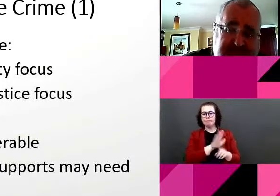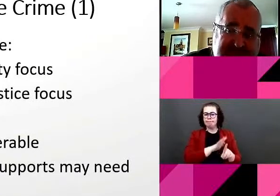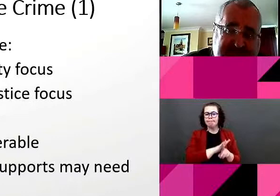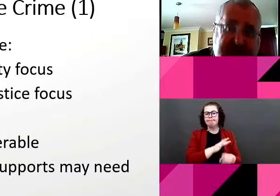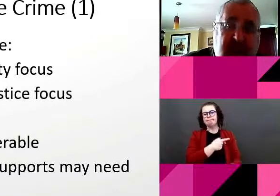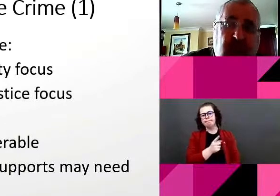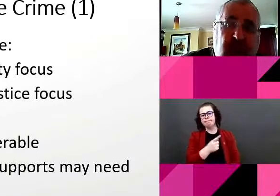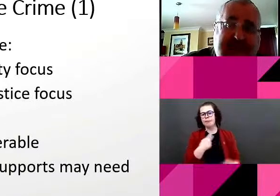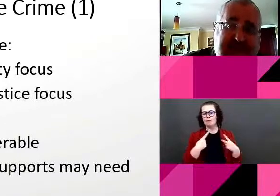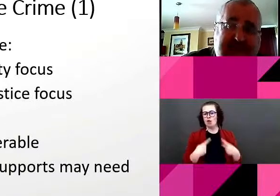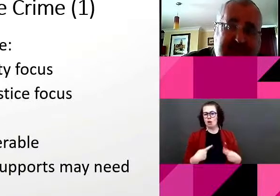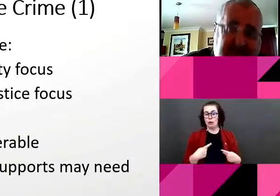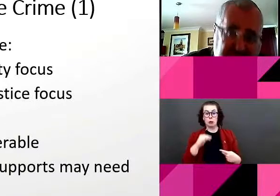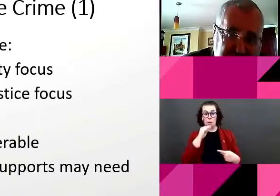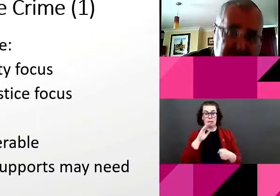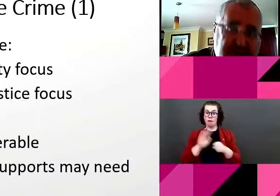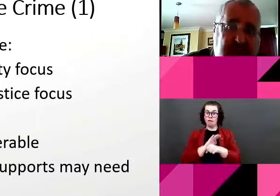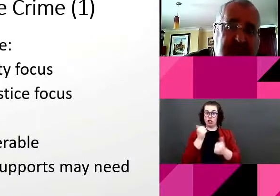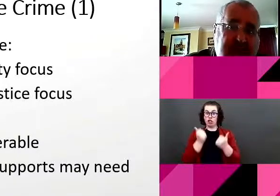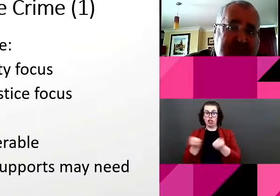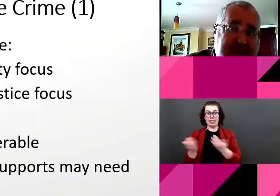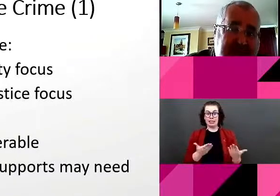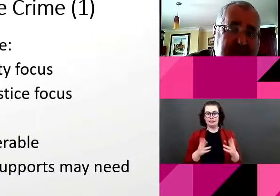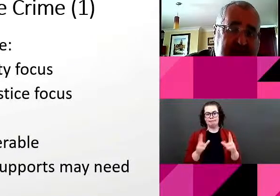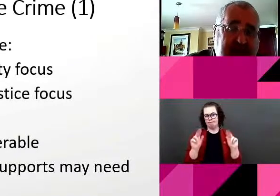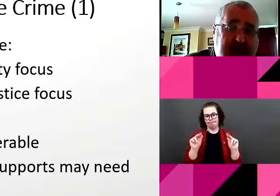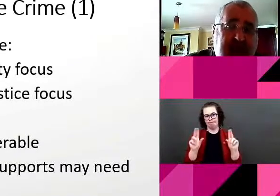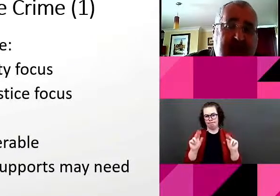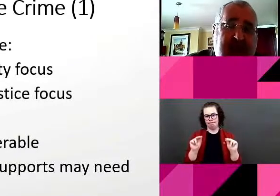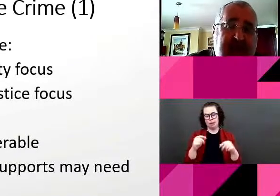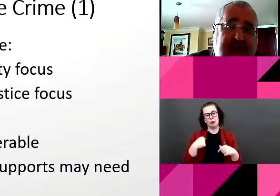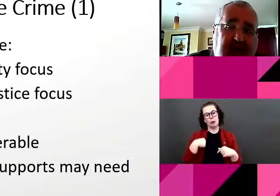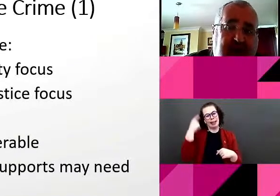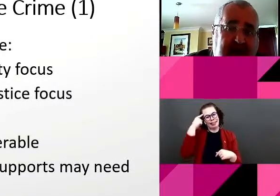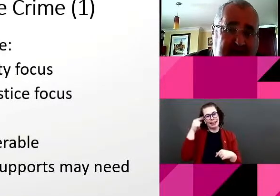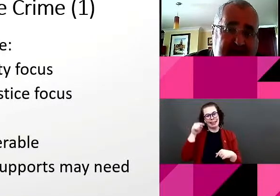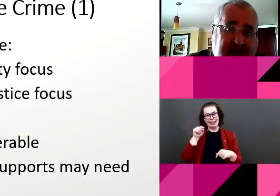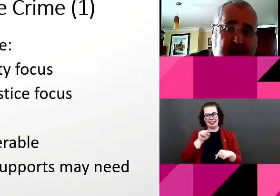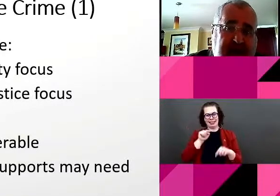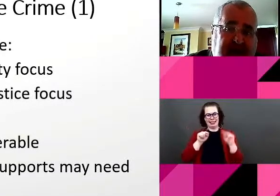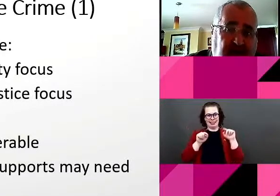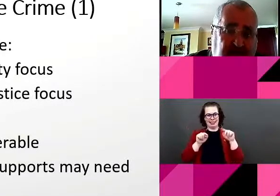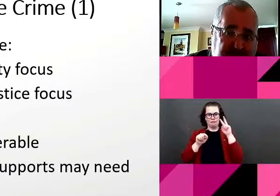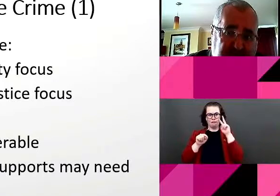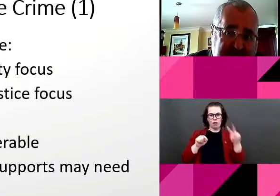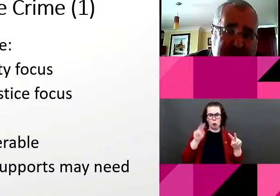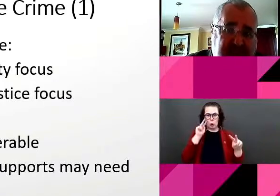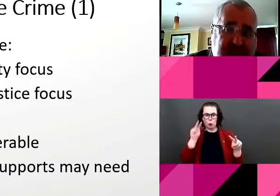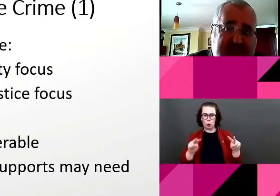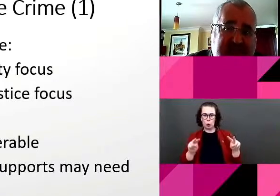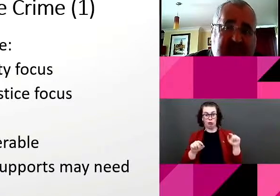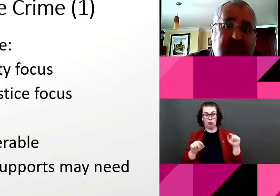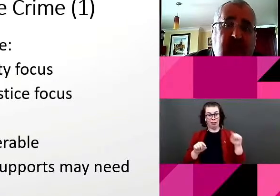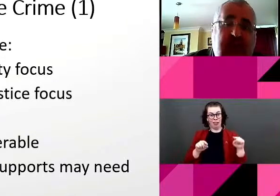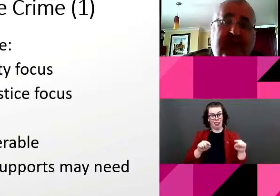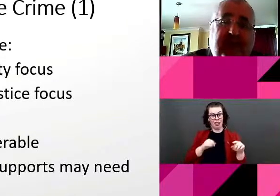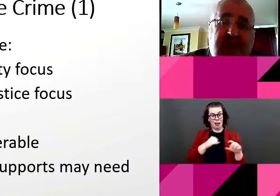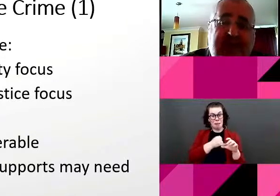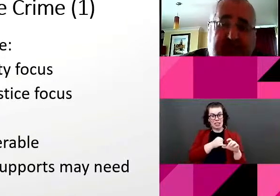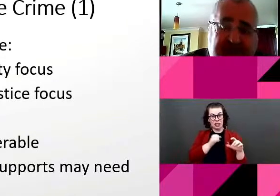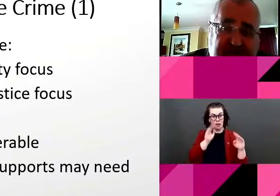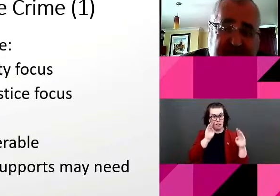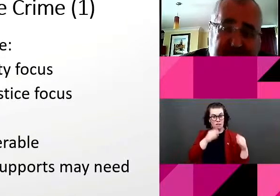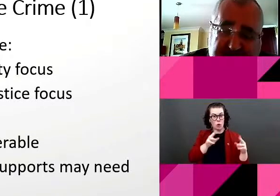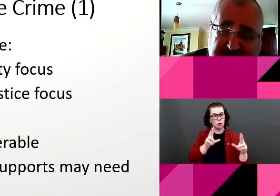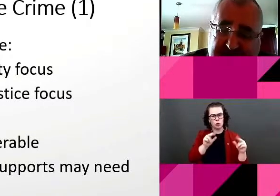substantive justice wasn't delivered. So I would say for Ireland going forward, in terms of we have a